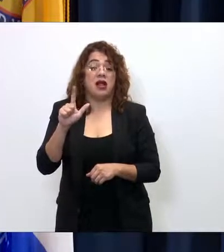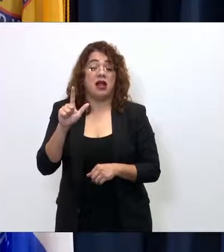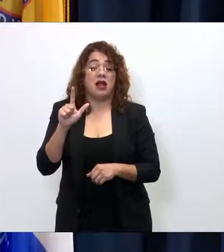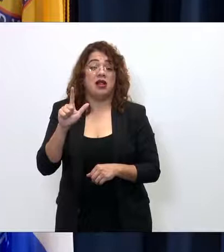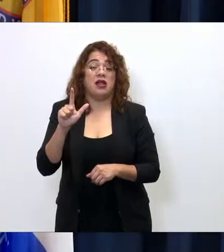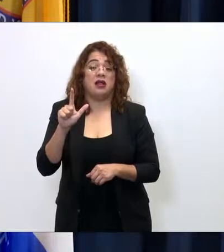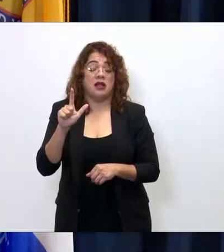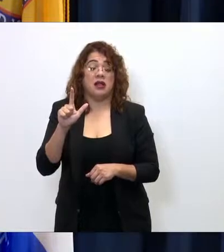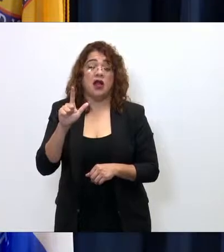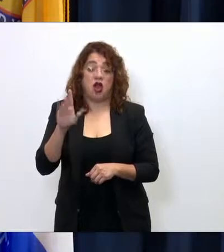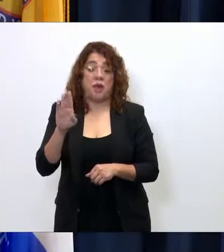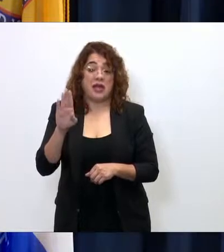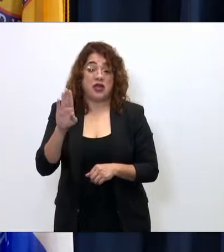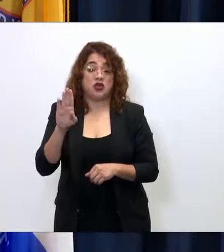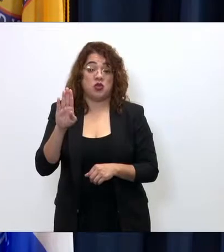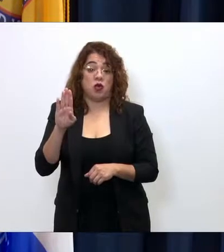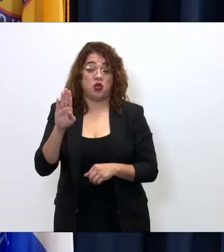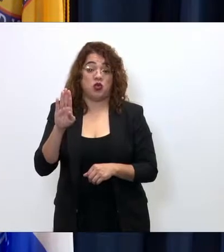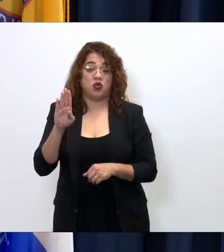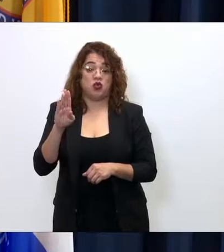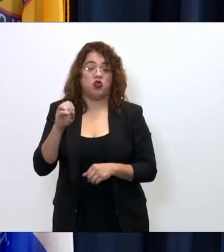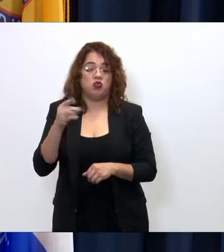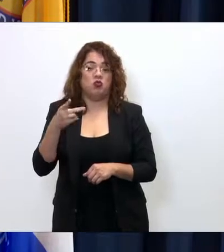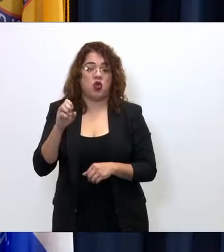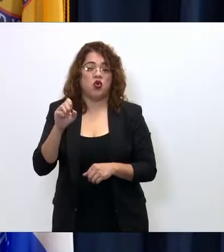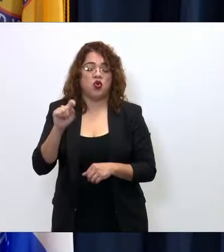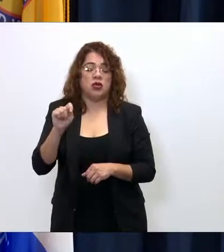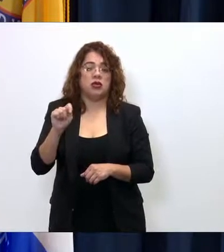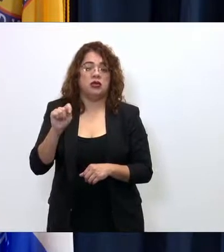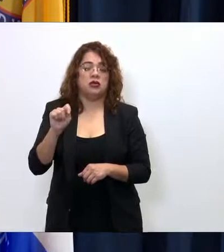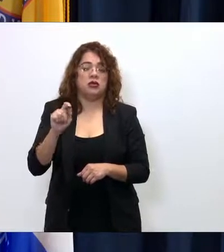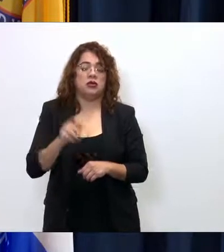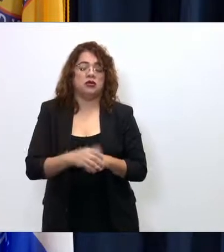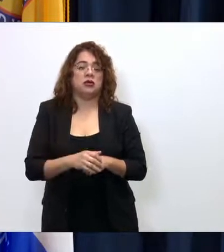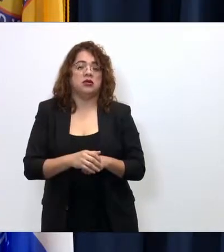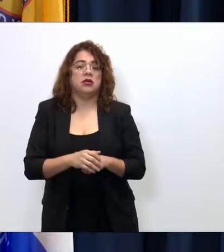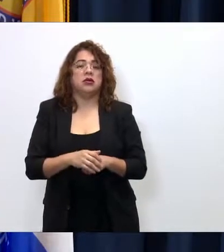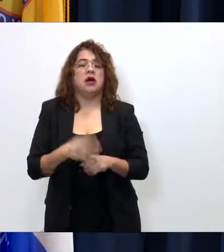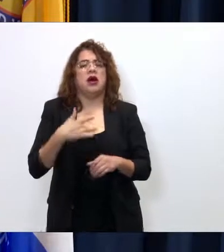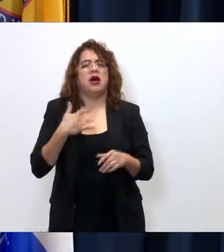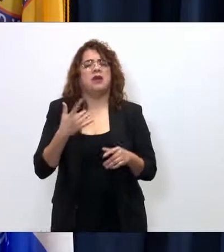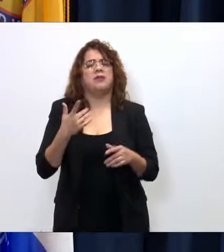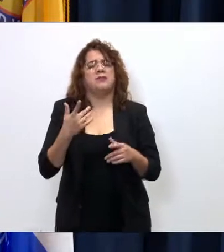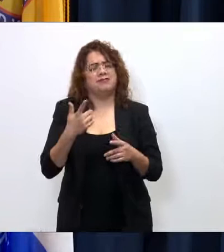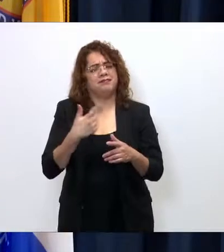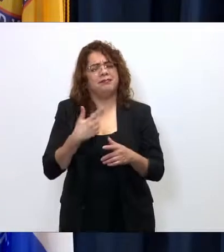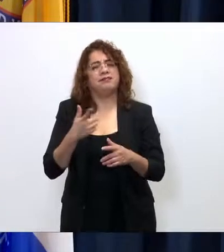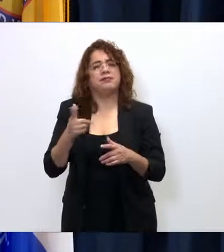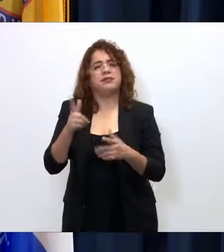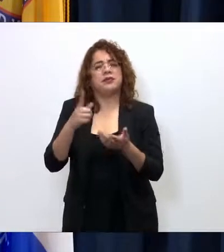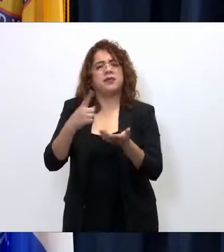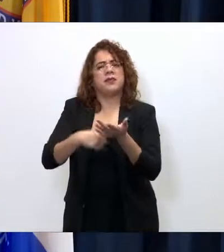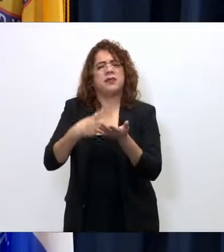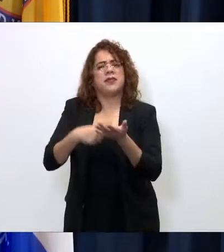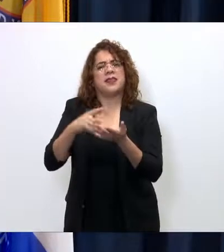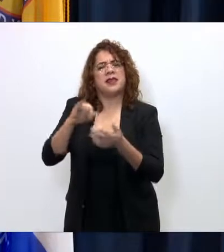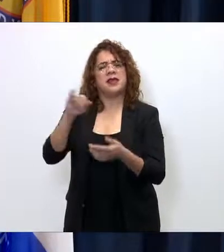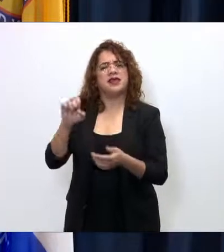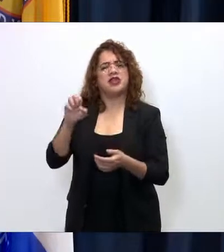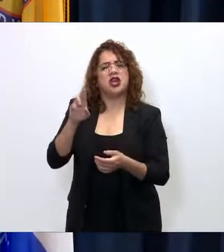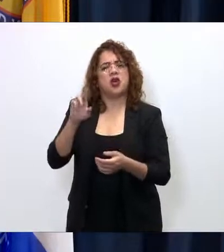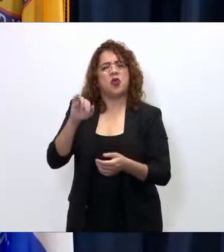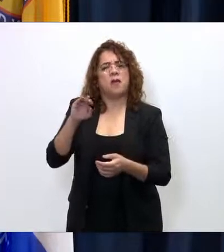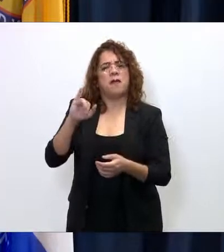Hi, so my question's for the mayor as well. And just to follow up on Jeremiah's question.